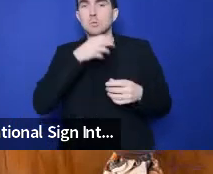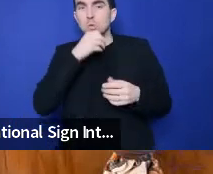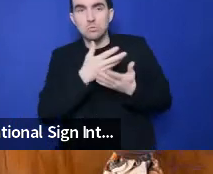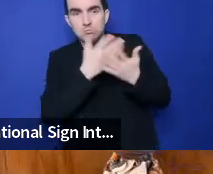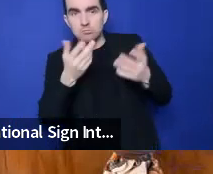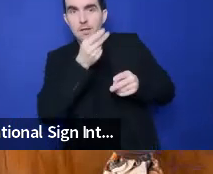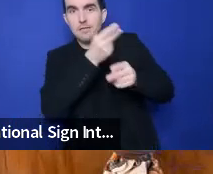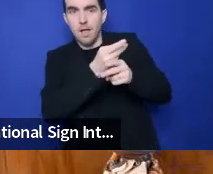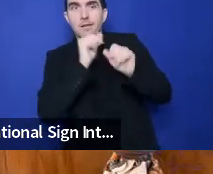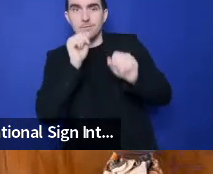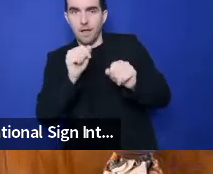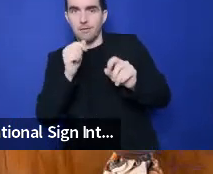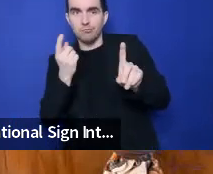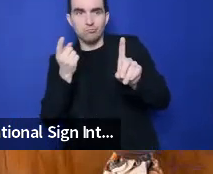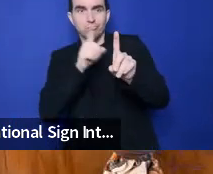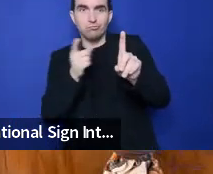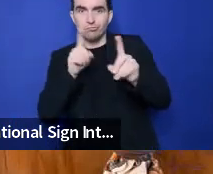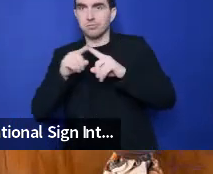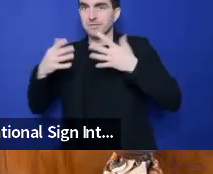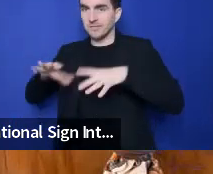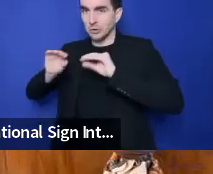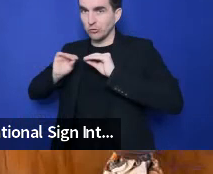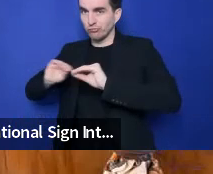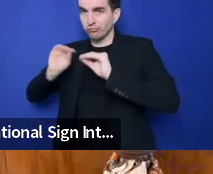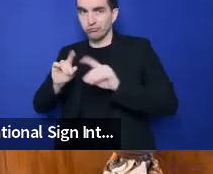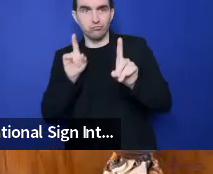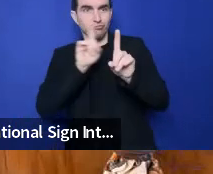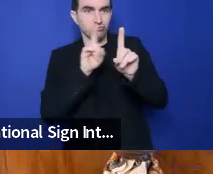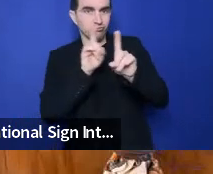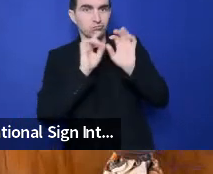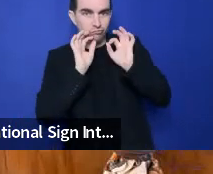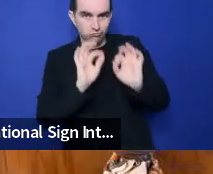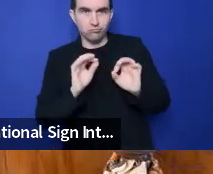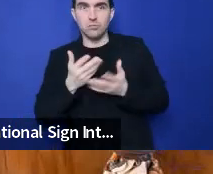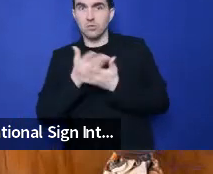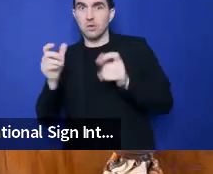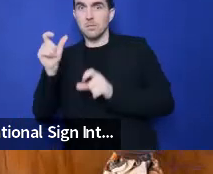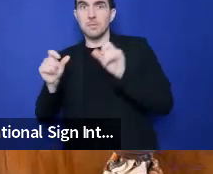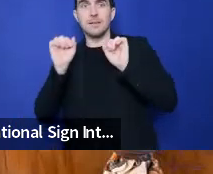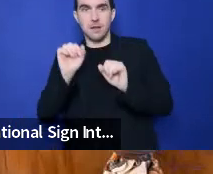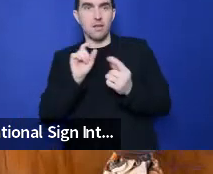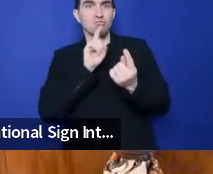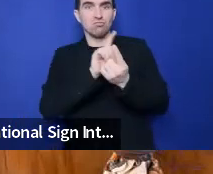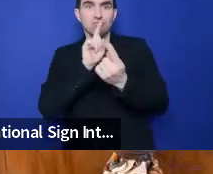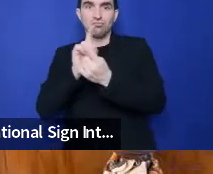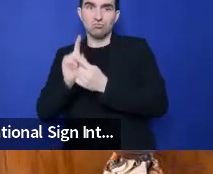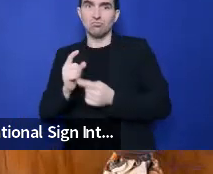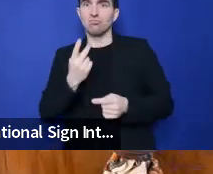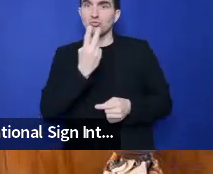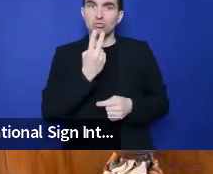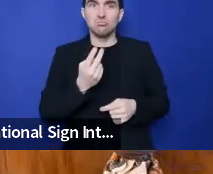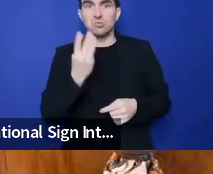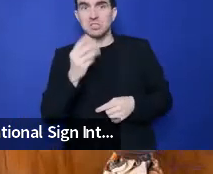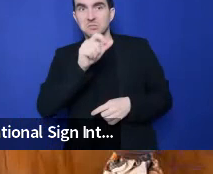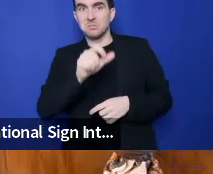a medical history, and be assessed as neglected or living in hardship or poverty. Approximately 50 children with disabilities and